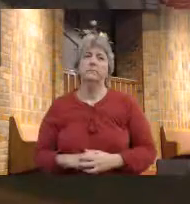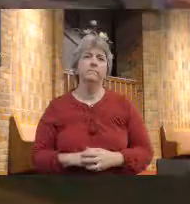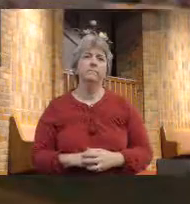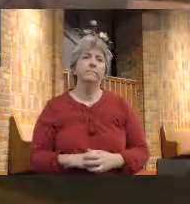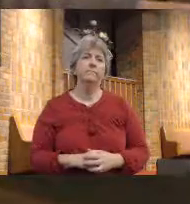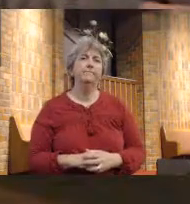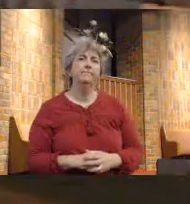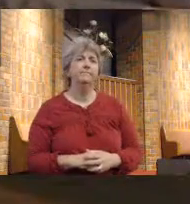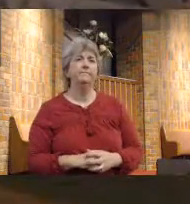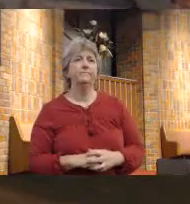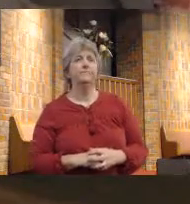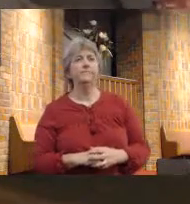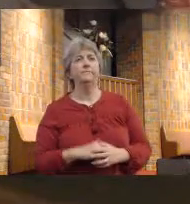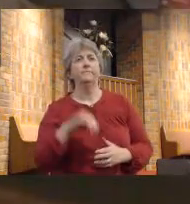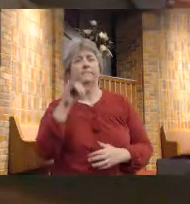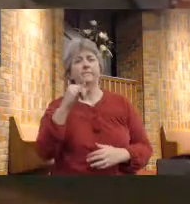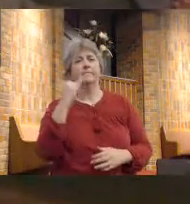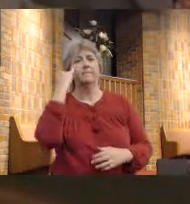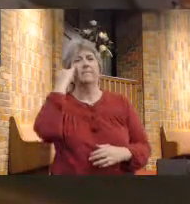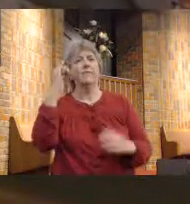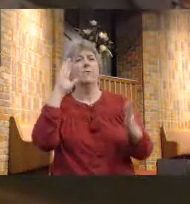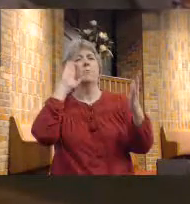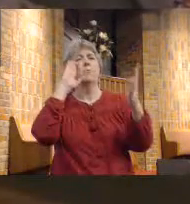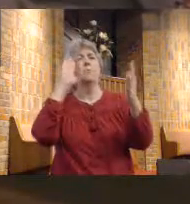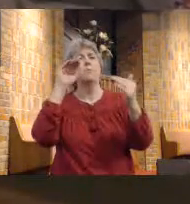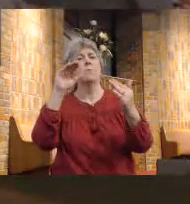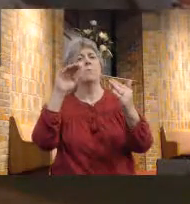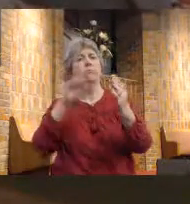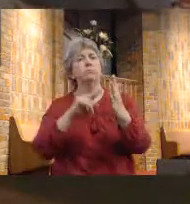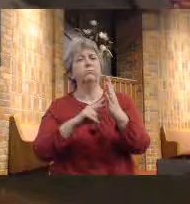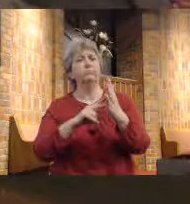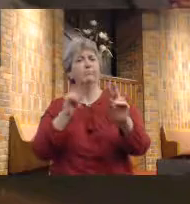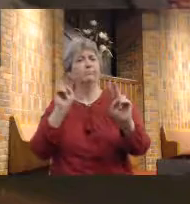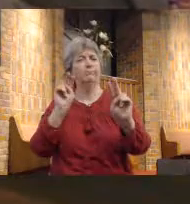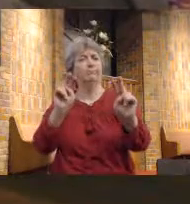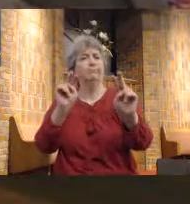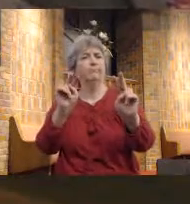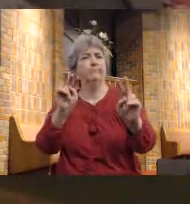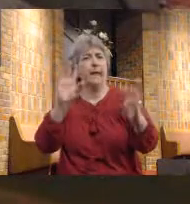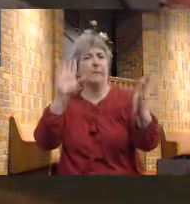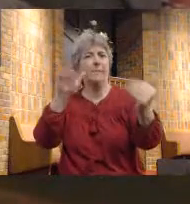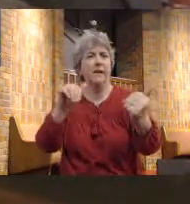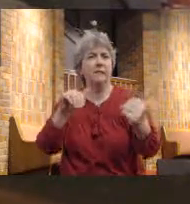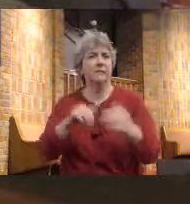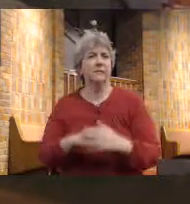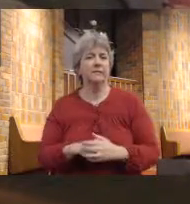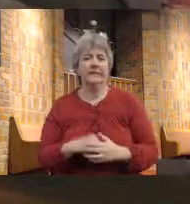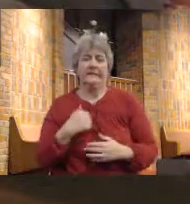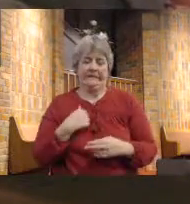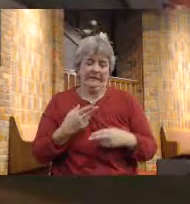The concept of hope is expectation. And I'll just read this quickly.